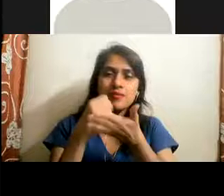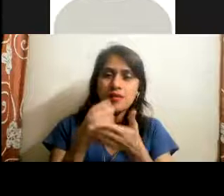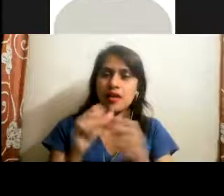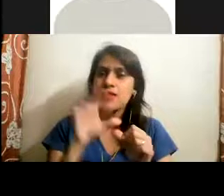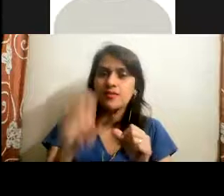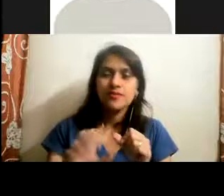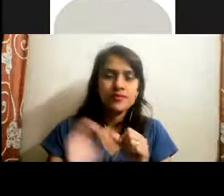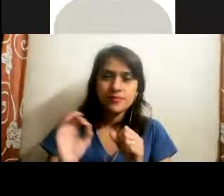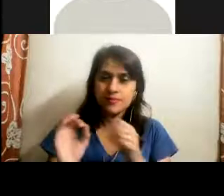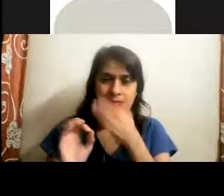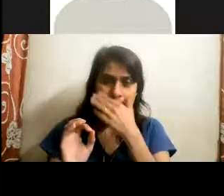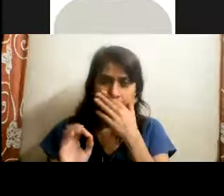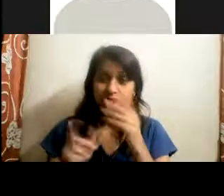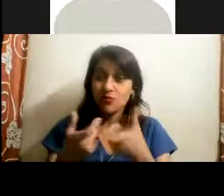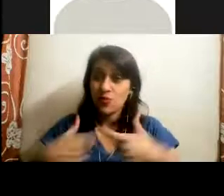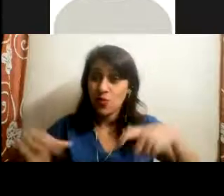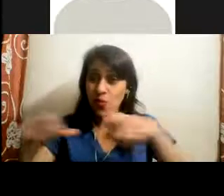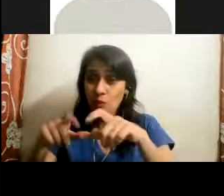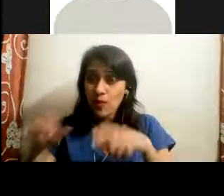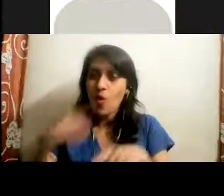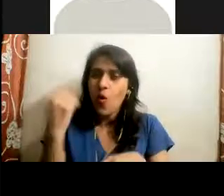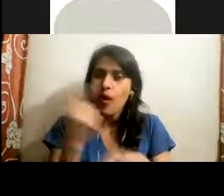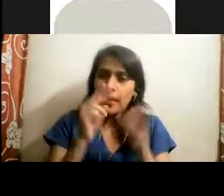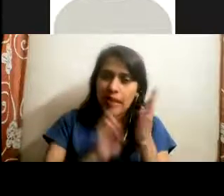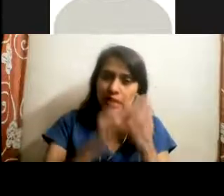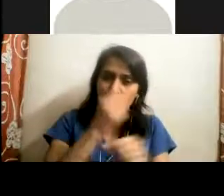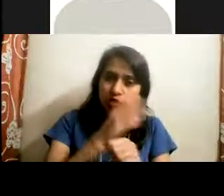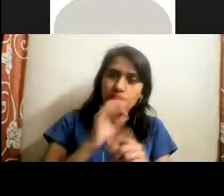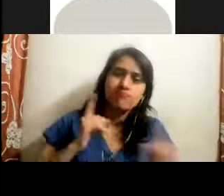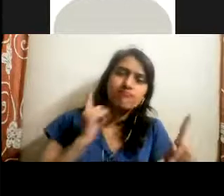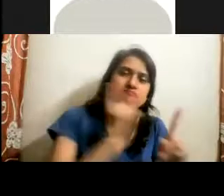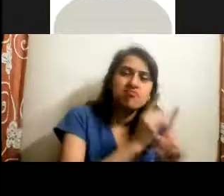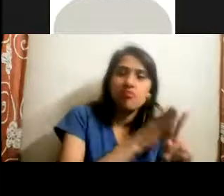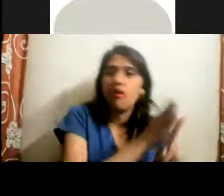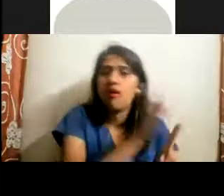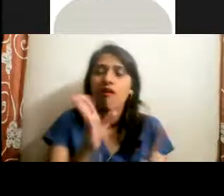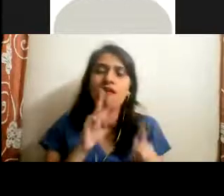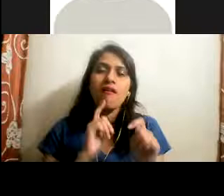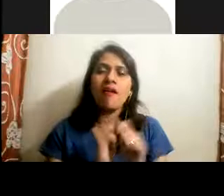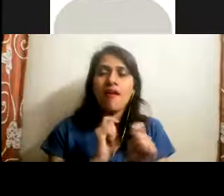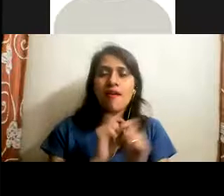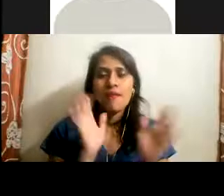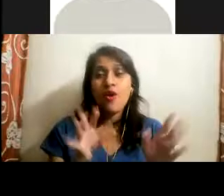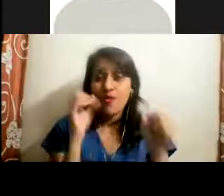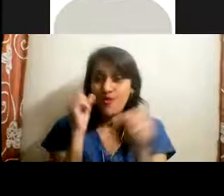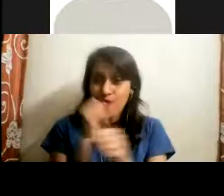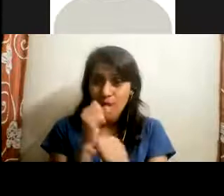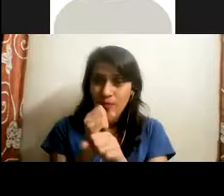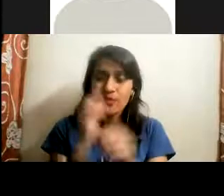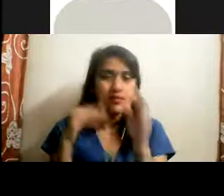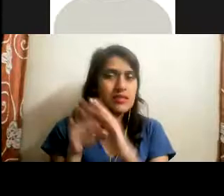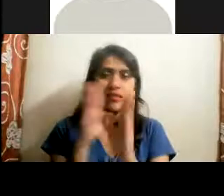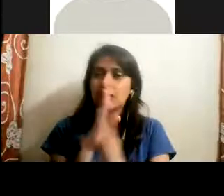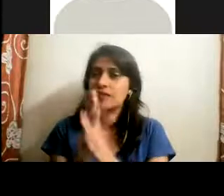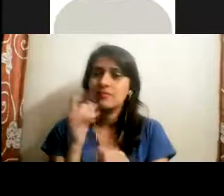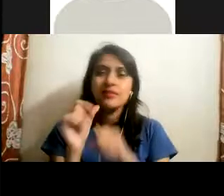carried out at the community only by NGOs majorly, rather than the government. And right now government is coming up with steps